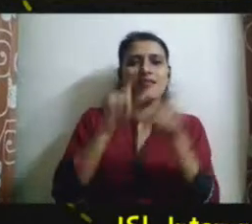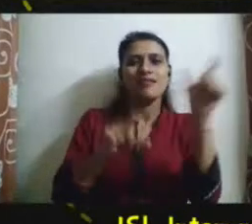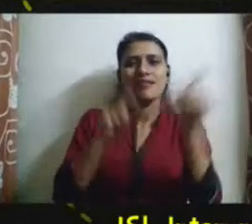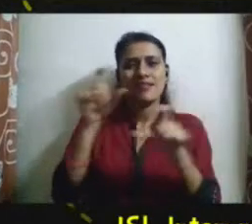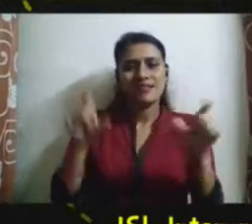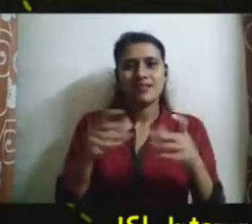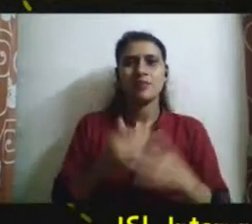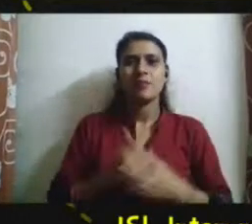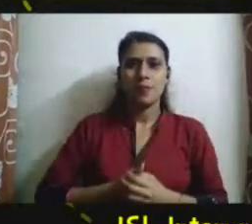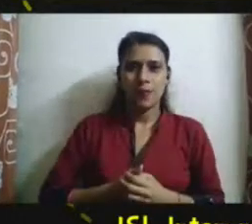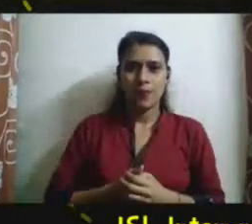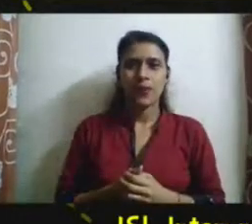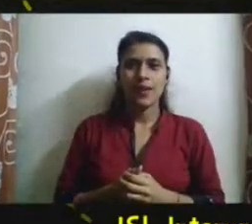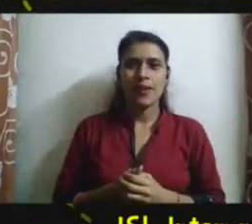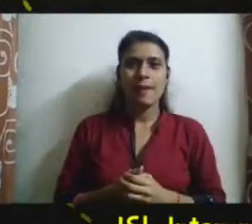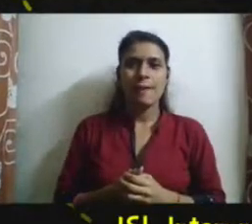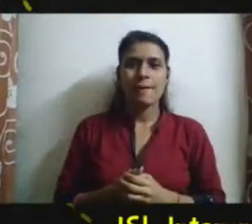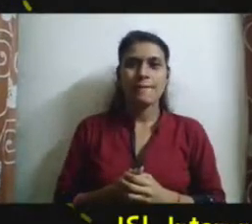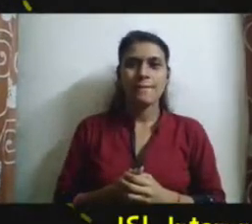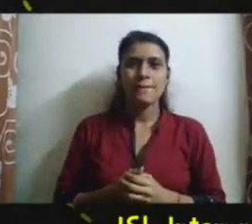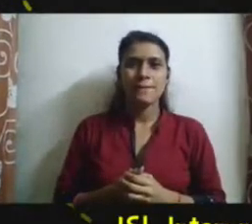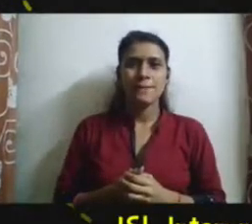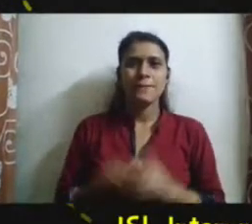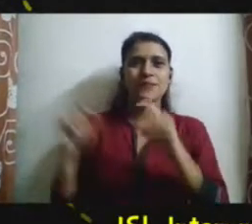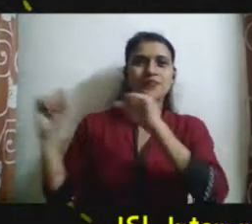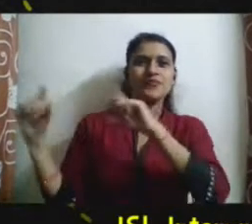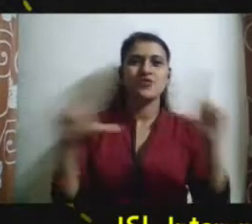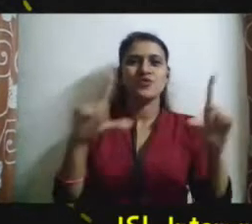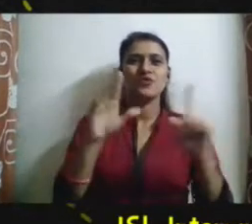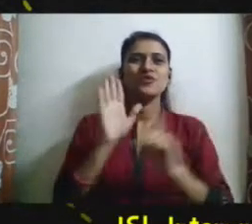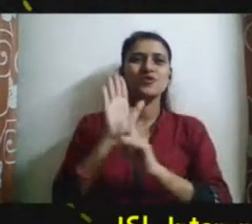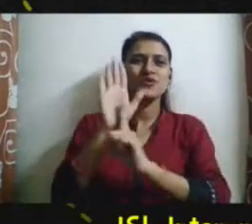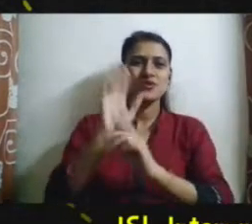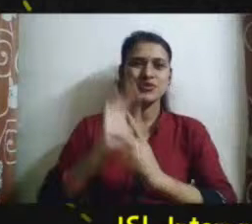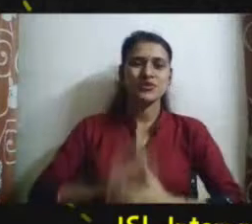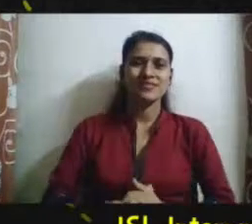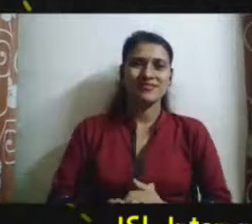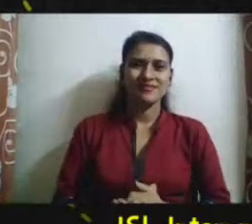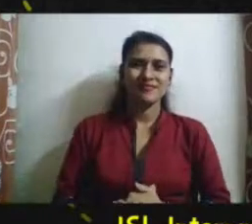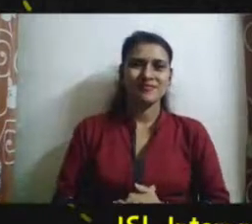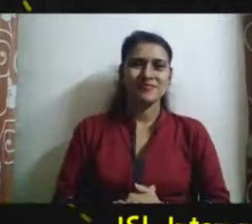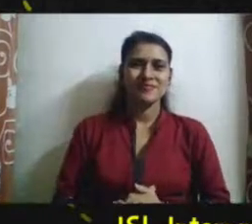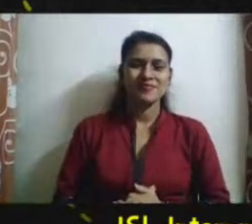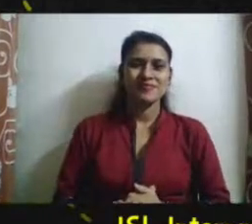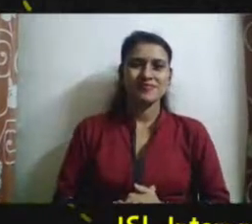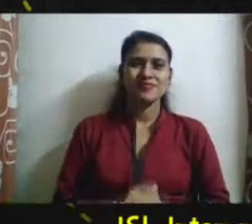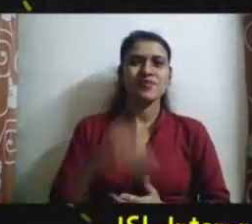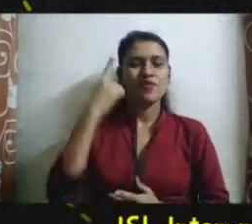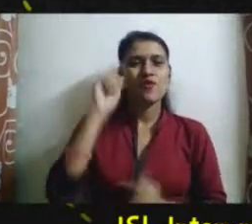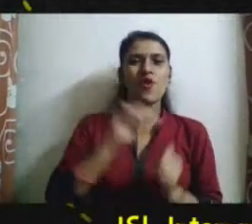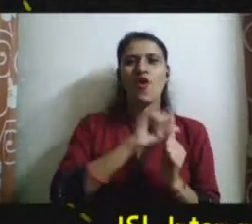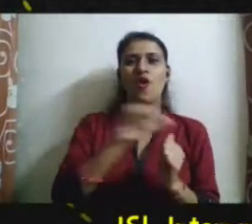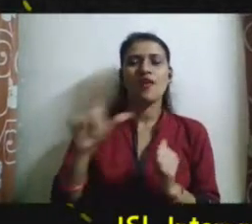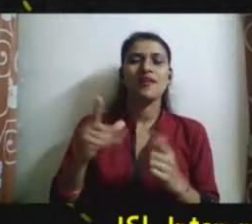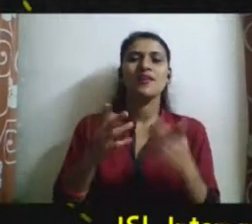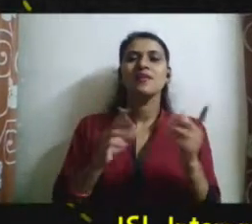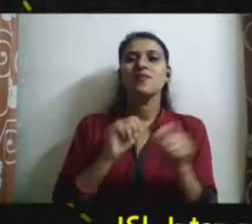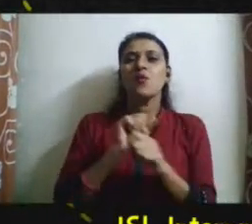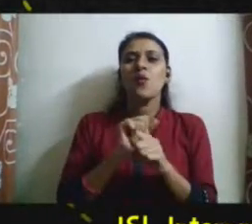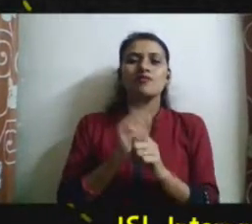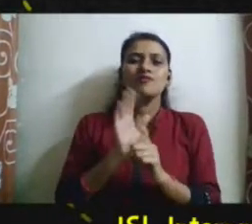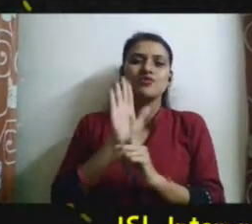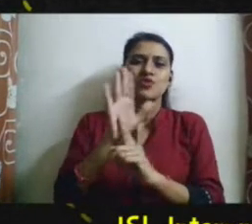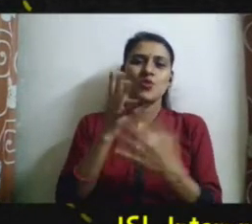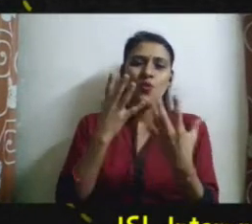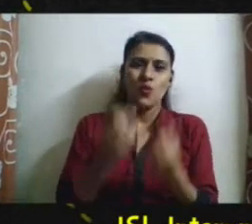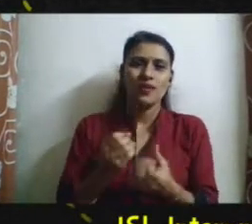we can go to a slide. We definitely want to bring their names up for everybody to see.